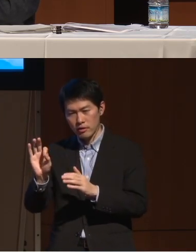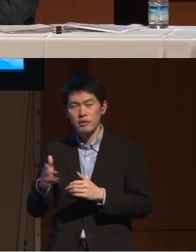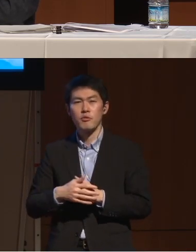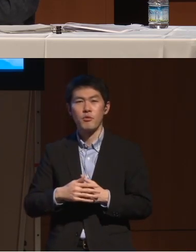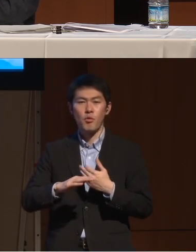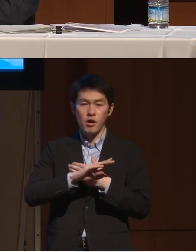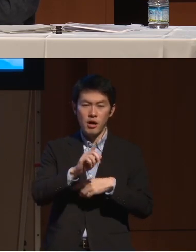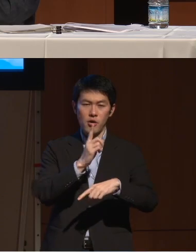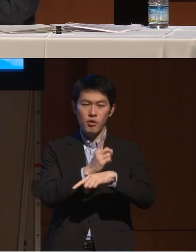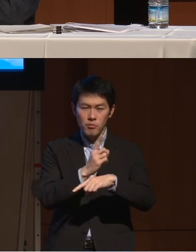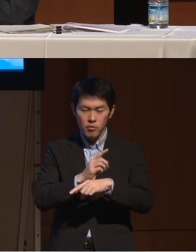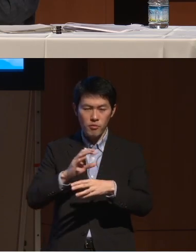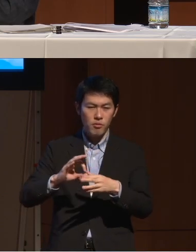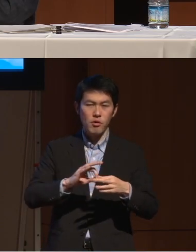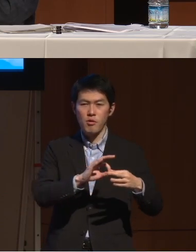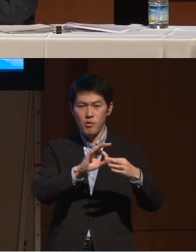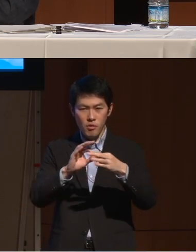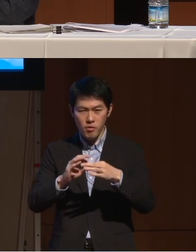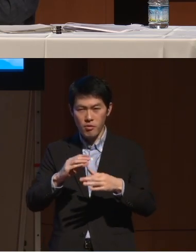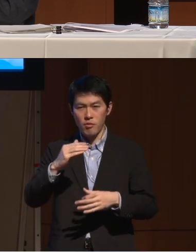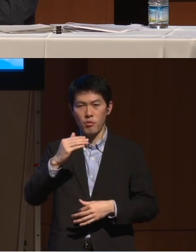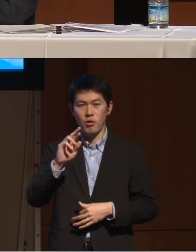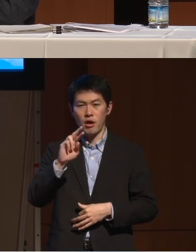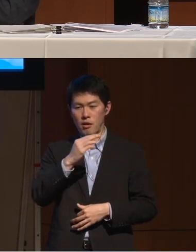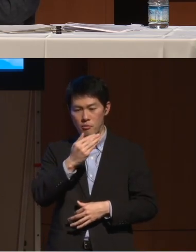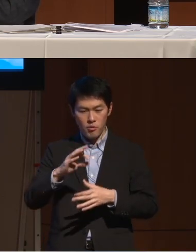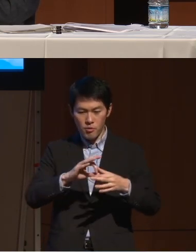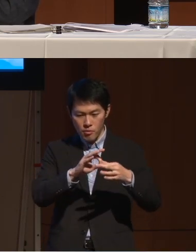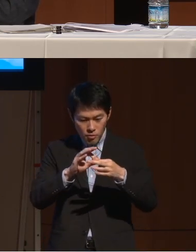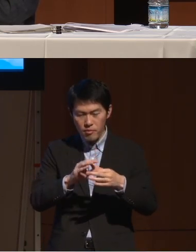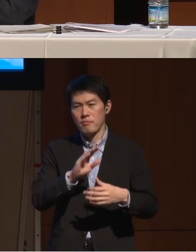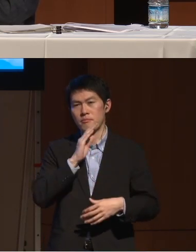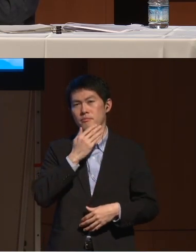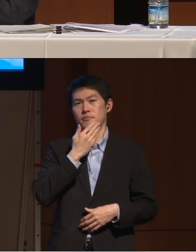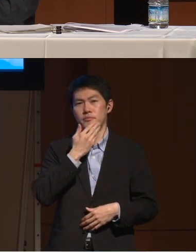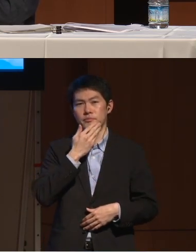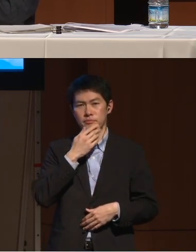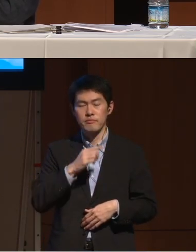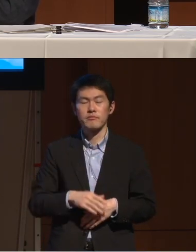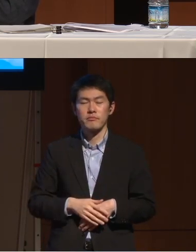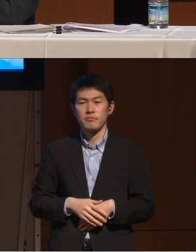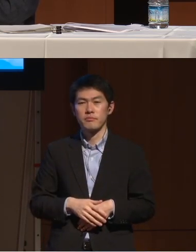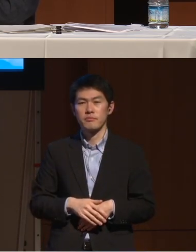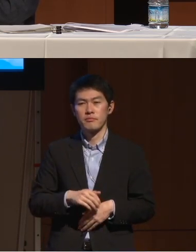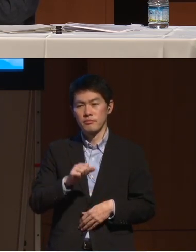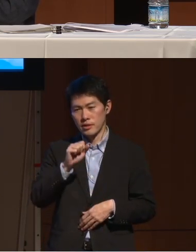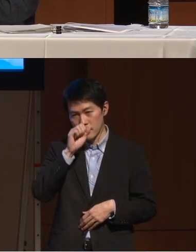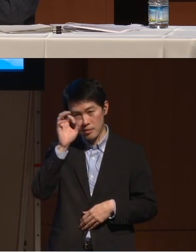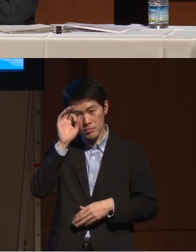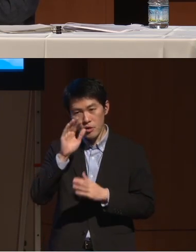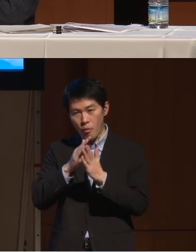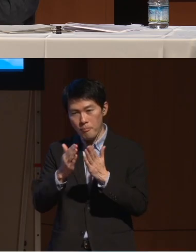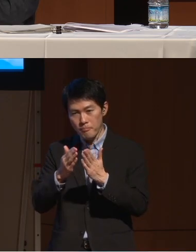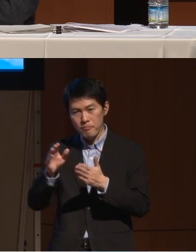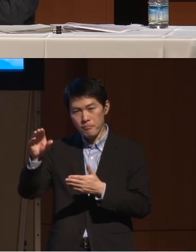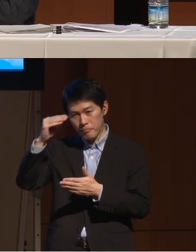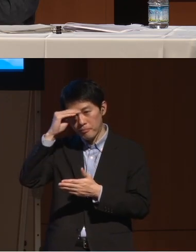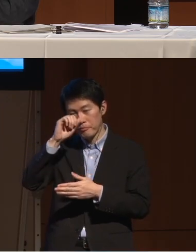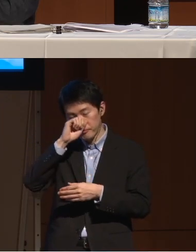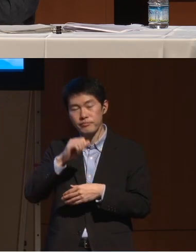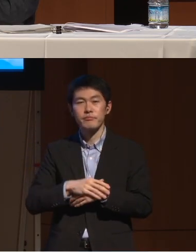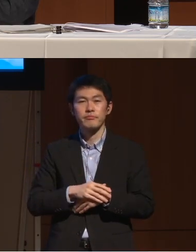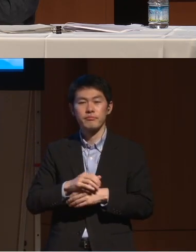borders. That was exemplary. There were a lot of things about the COVID response that were not. I